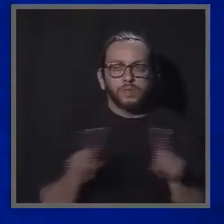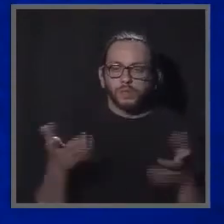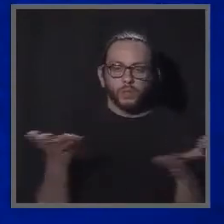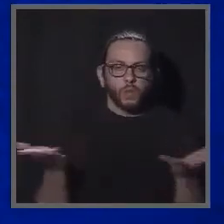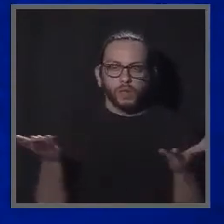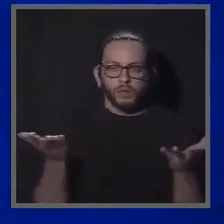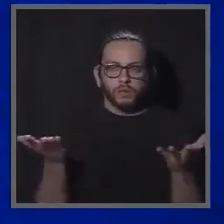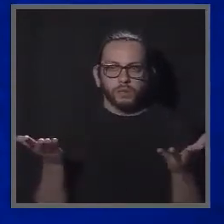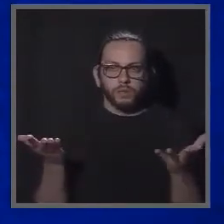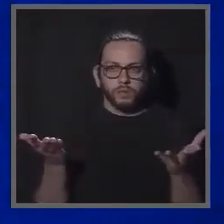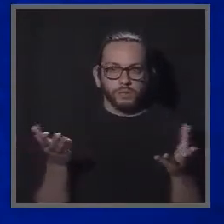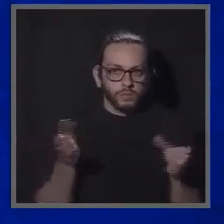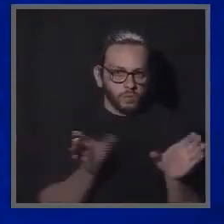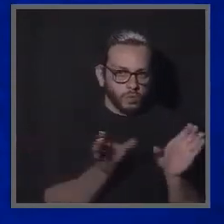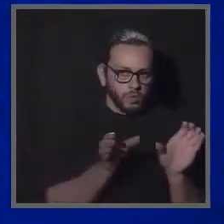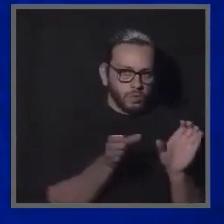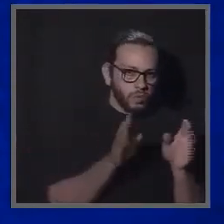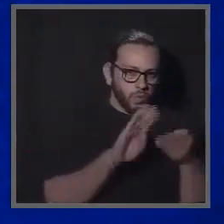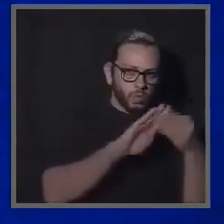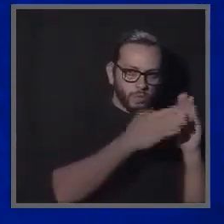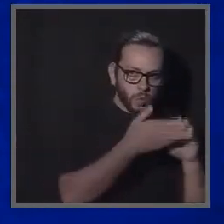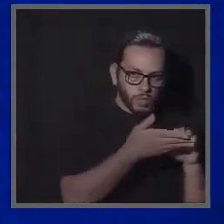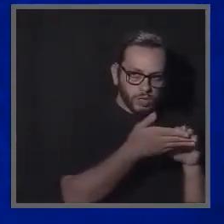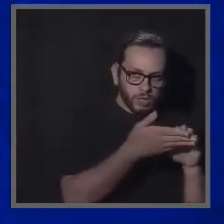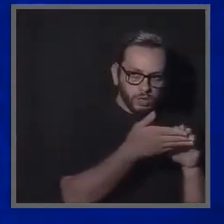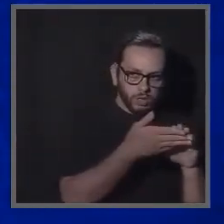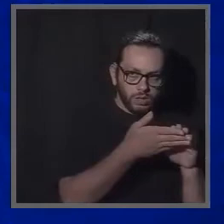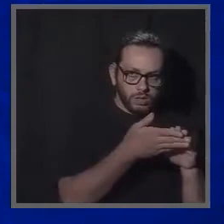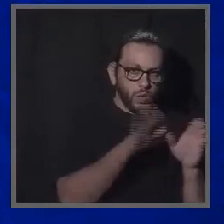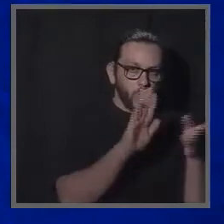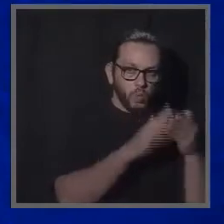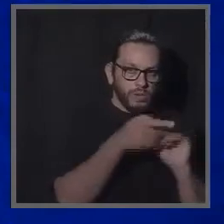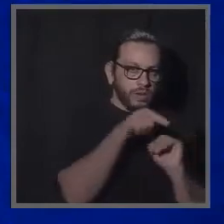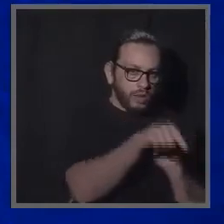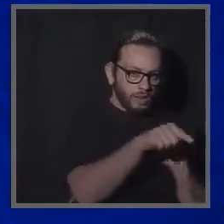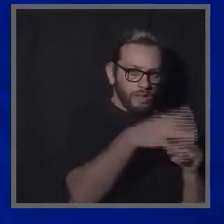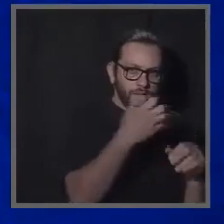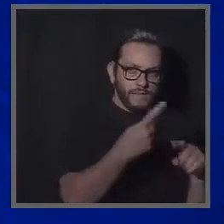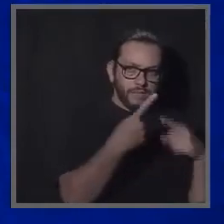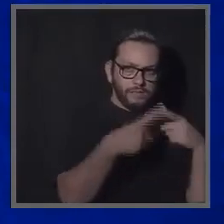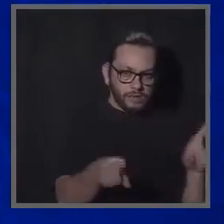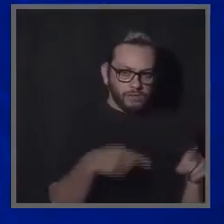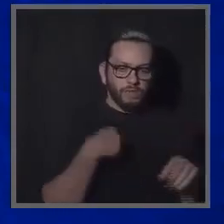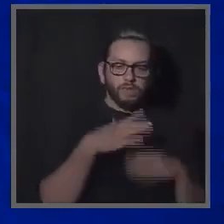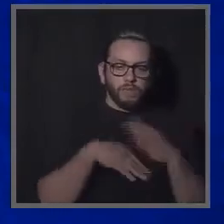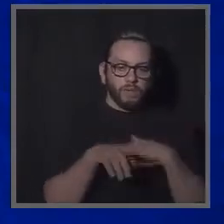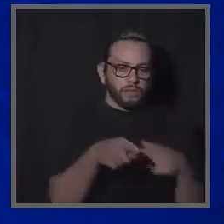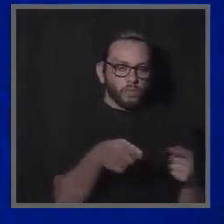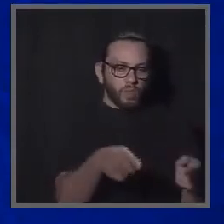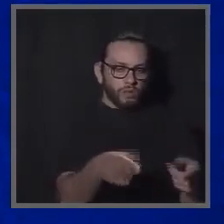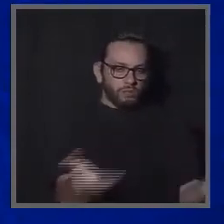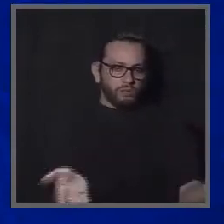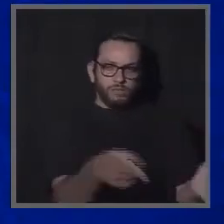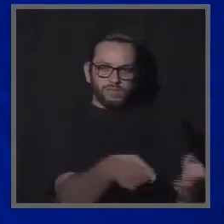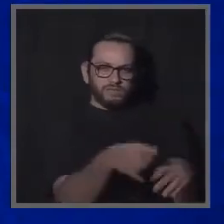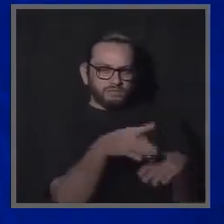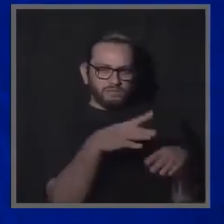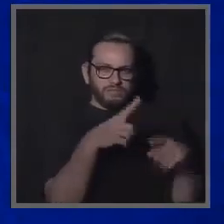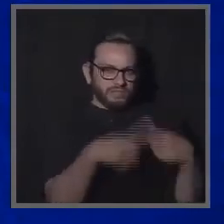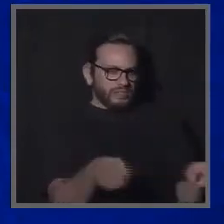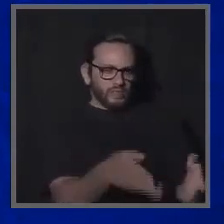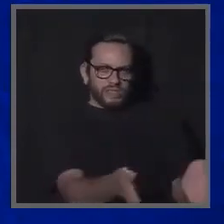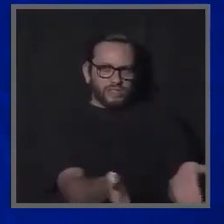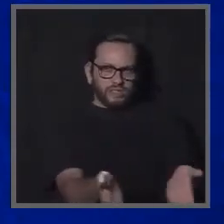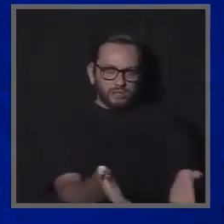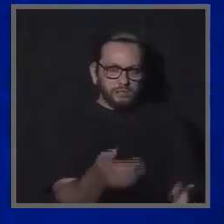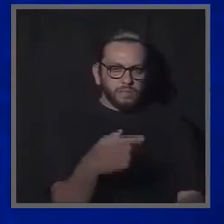this community? And another question is, if you have to close tomorrow, who is going to cry for you?